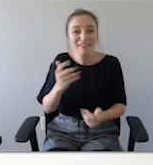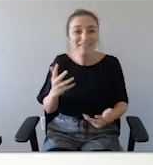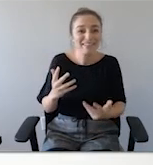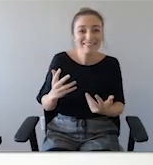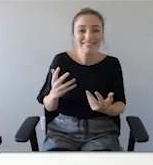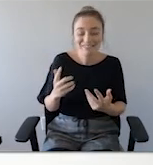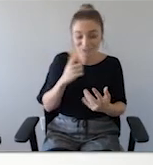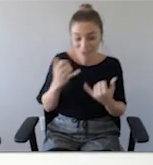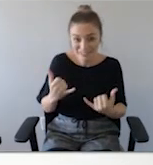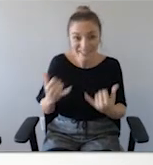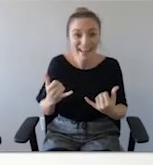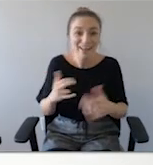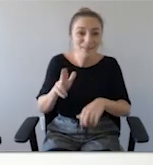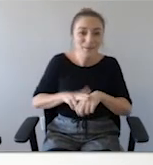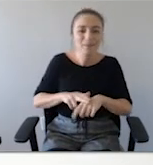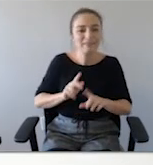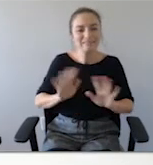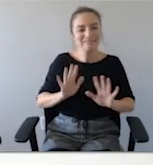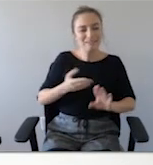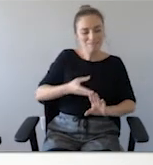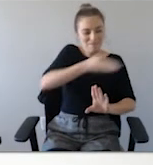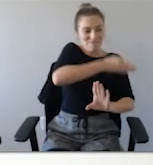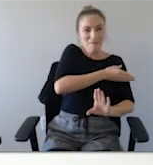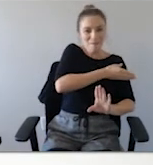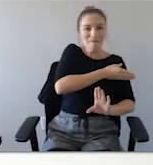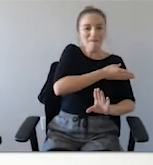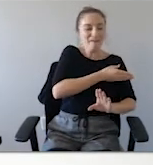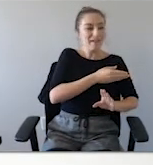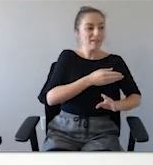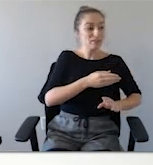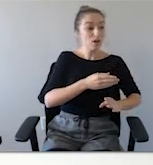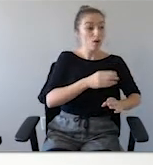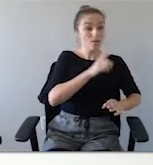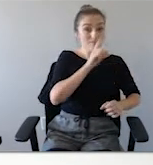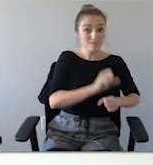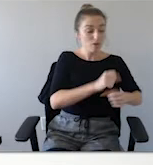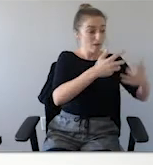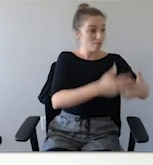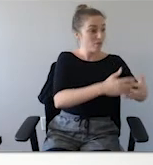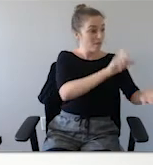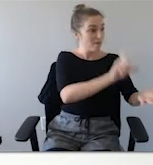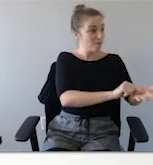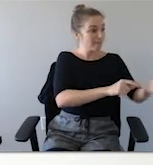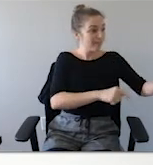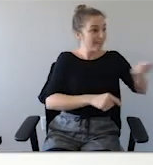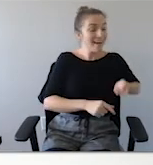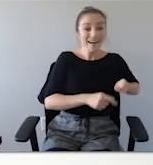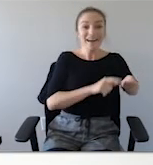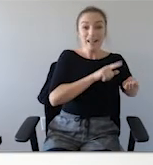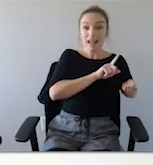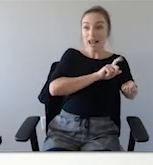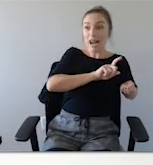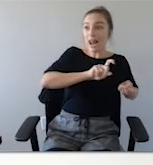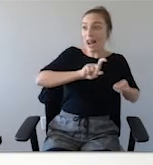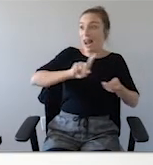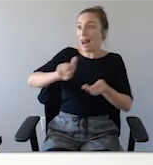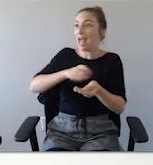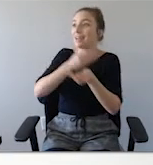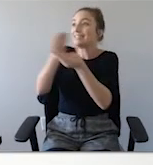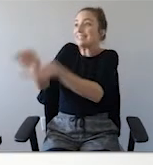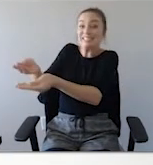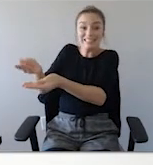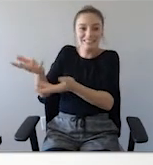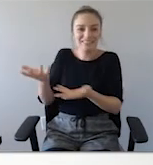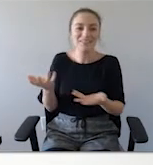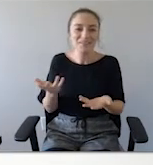the report got printed, and I had to run across the parking lot into the superintendent's office. And I got to meet